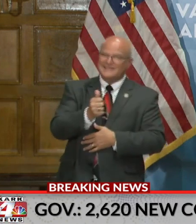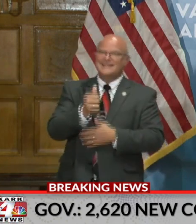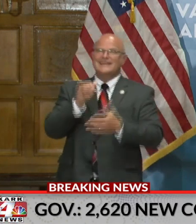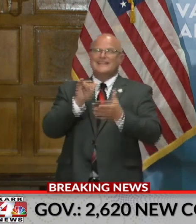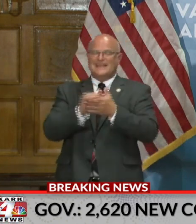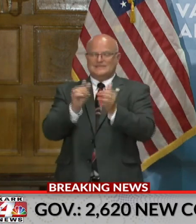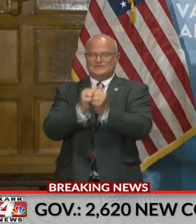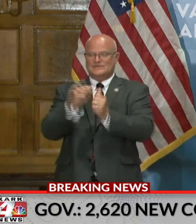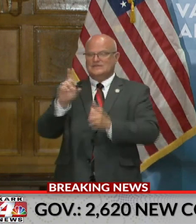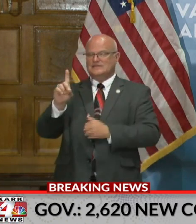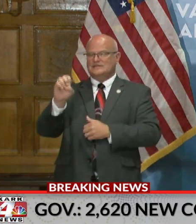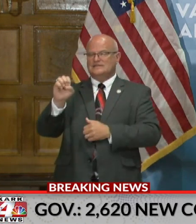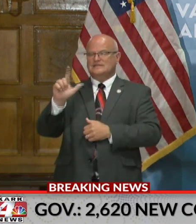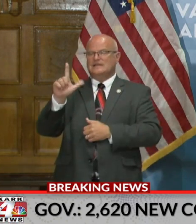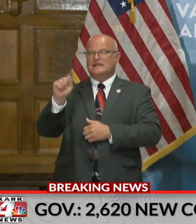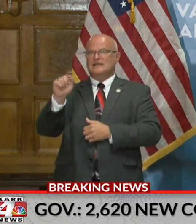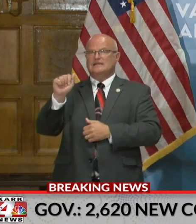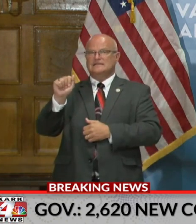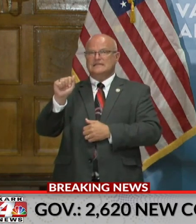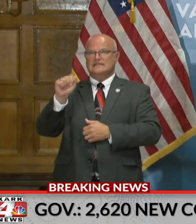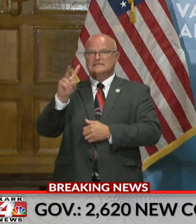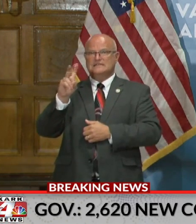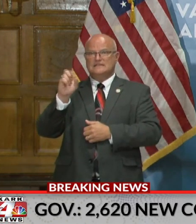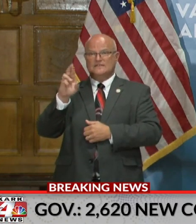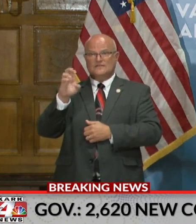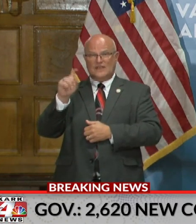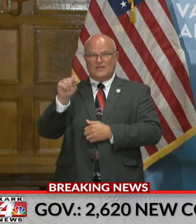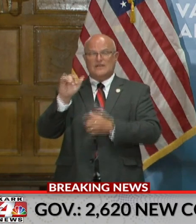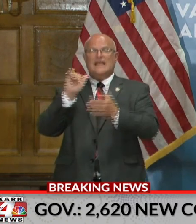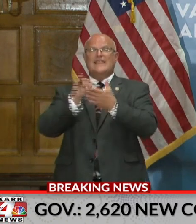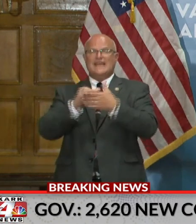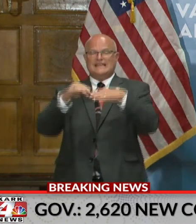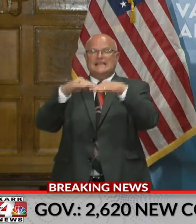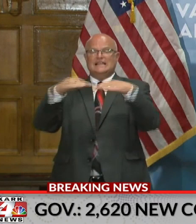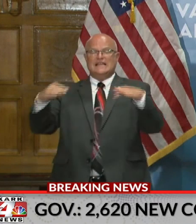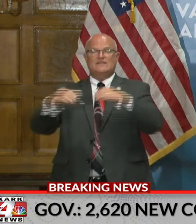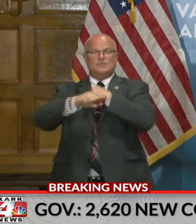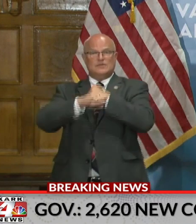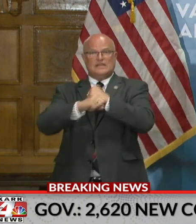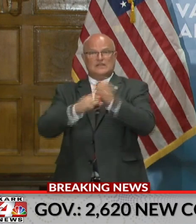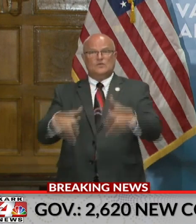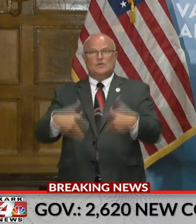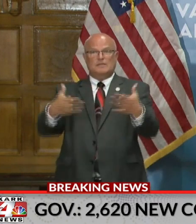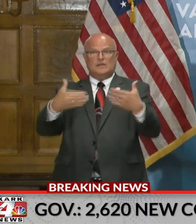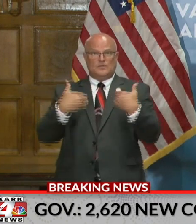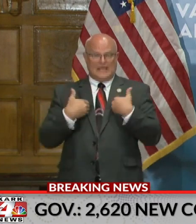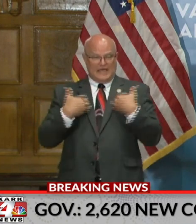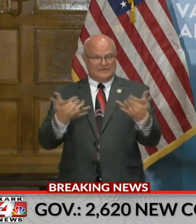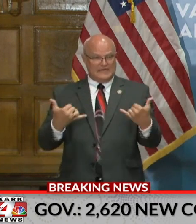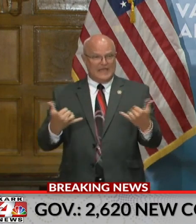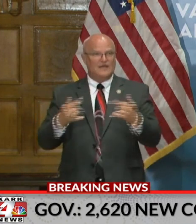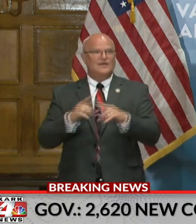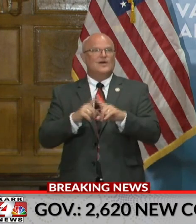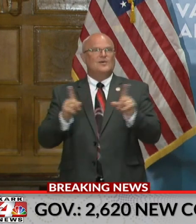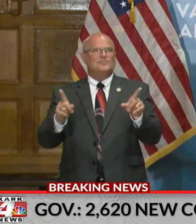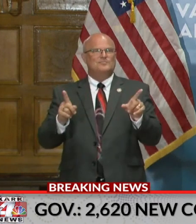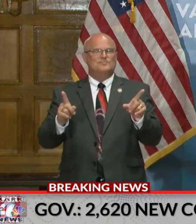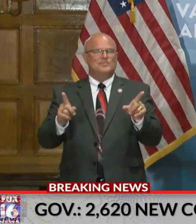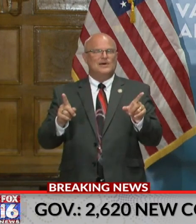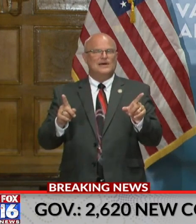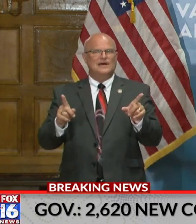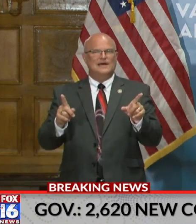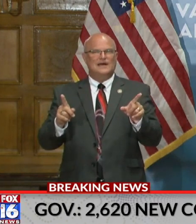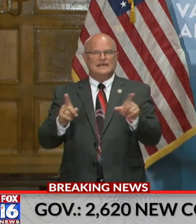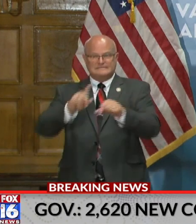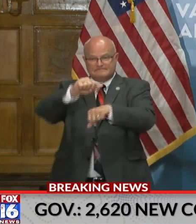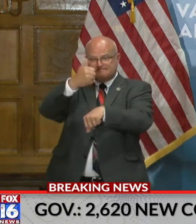with the Delta variant, that is the level of protection that is a recommendation that we have. But we're not going to